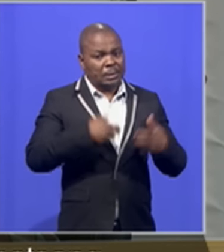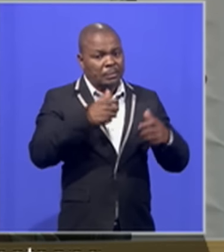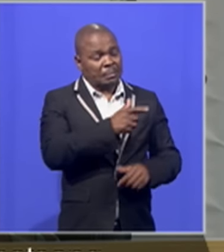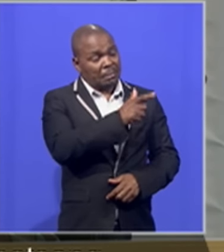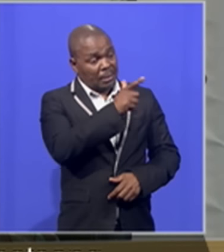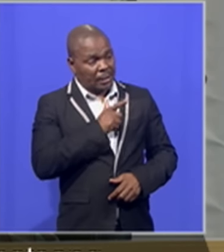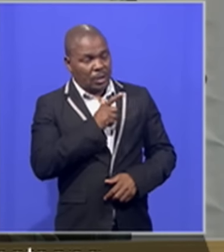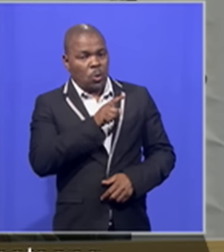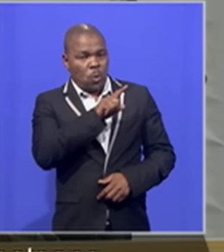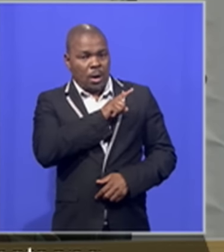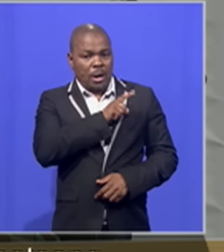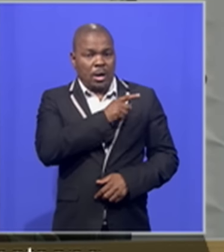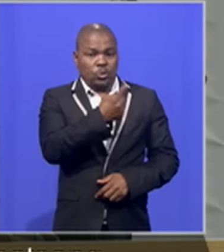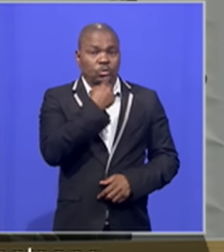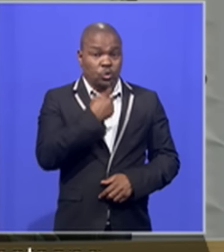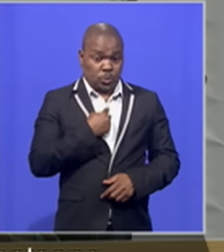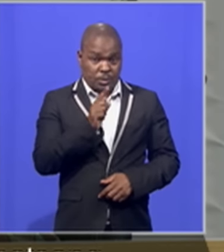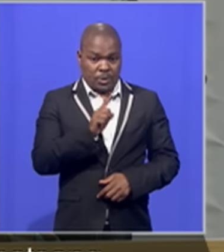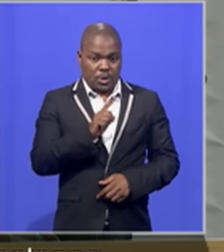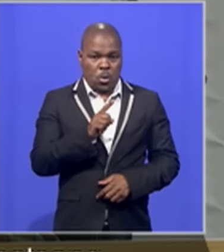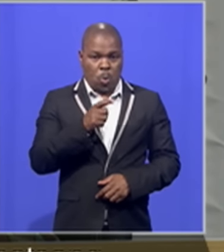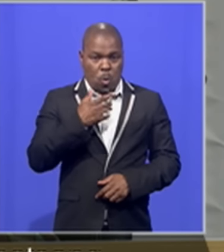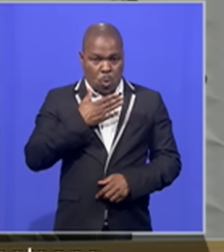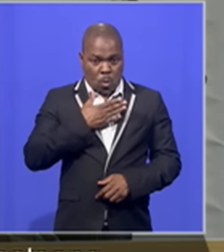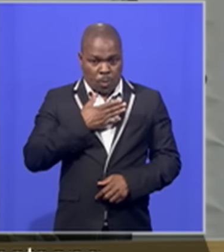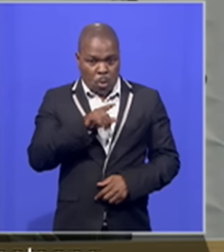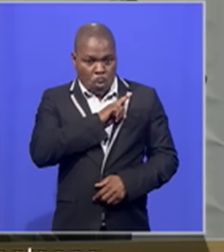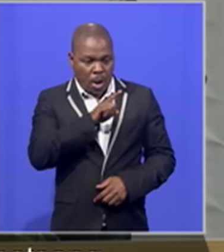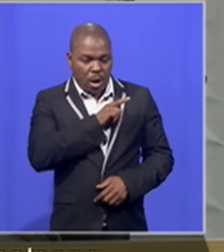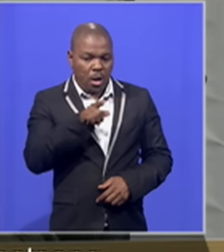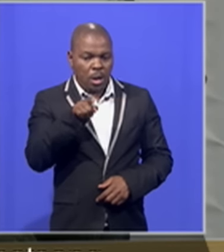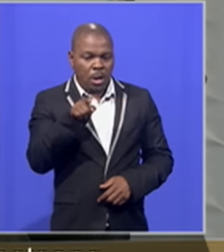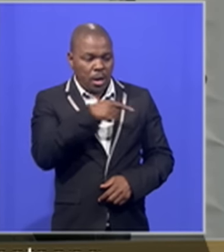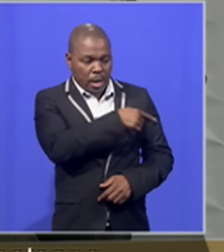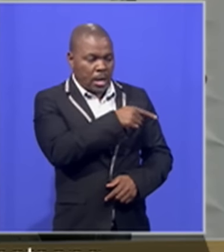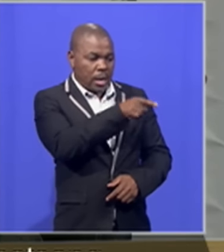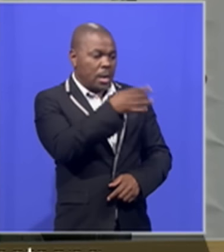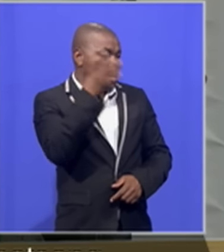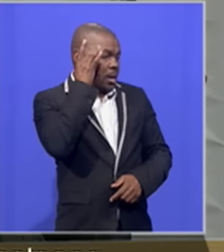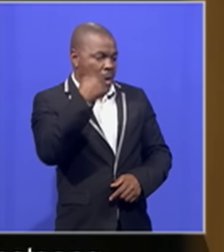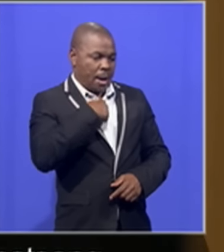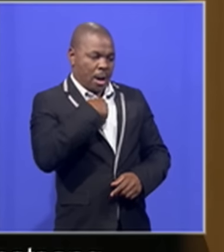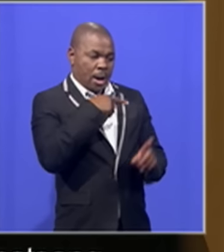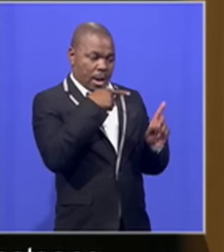an attempt or even talk of extending the suspension of Mkhwanazi.